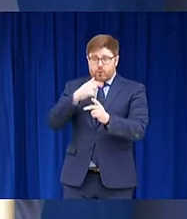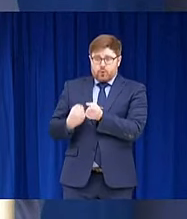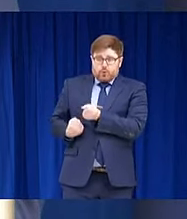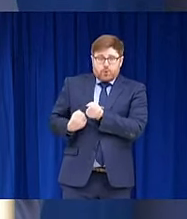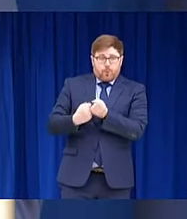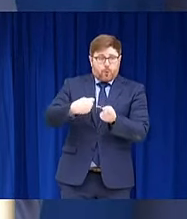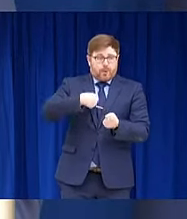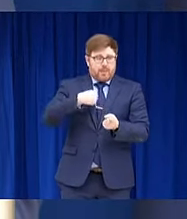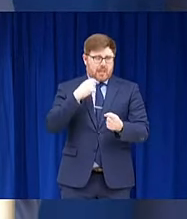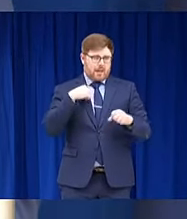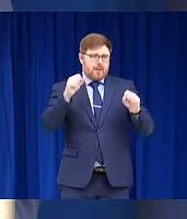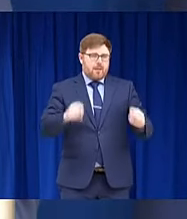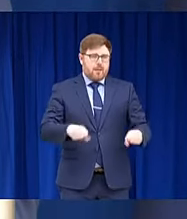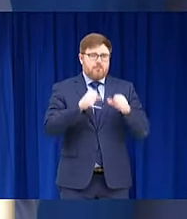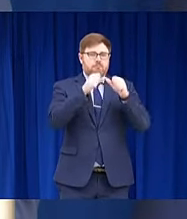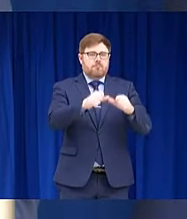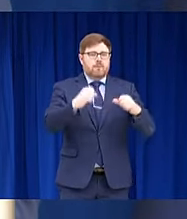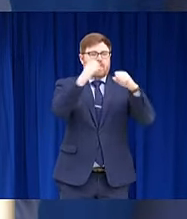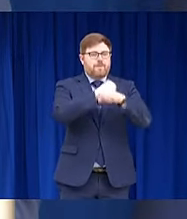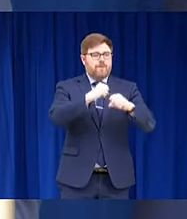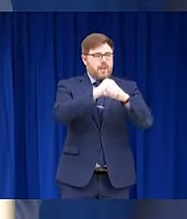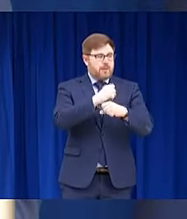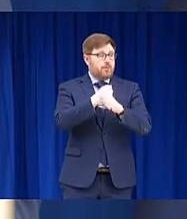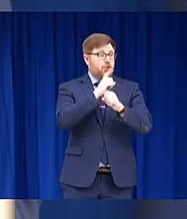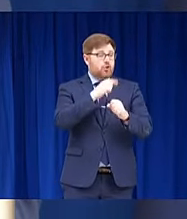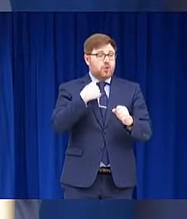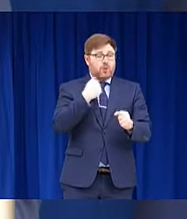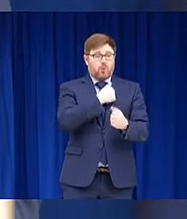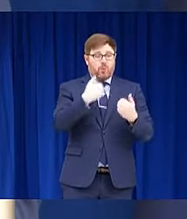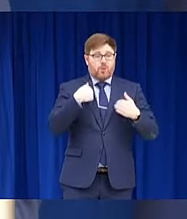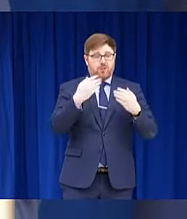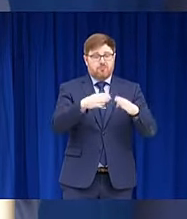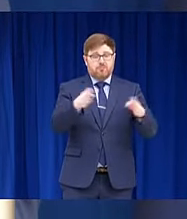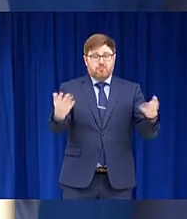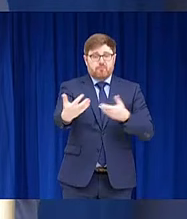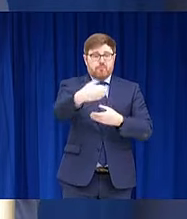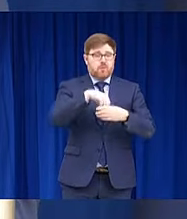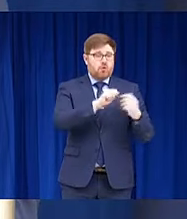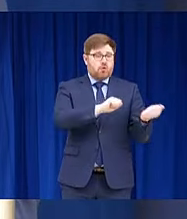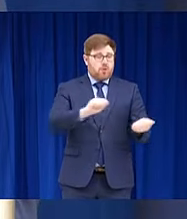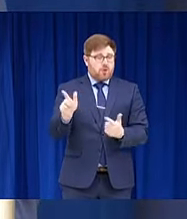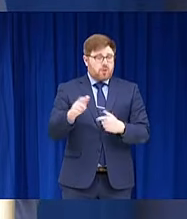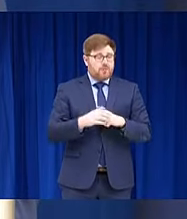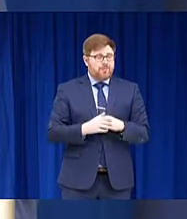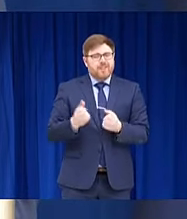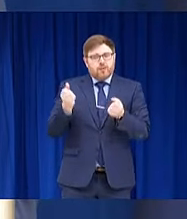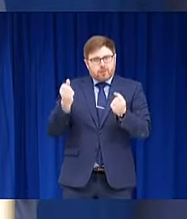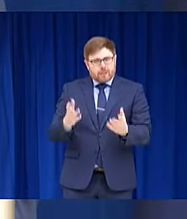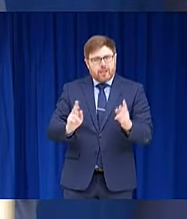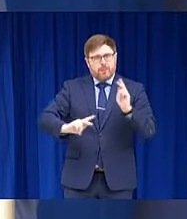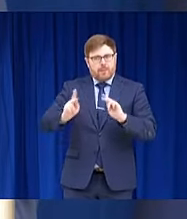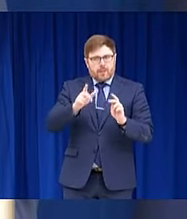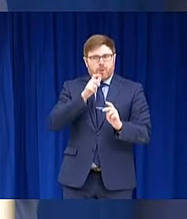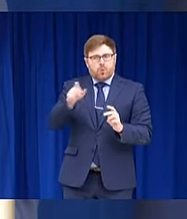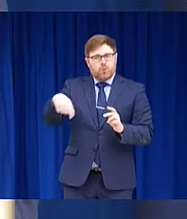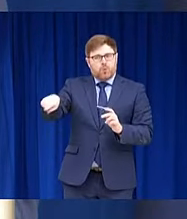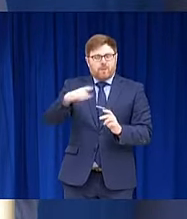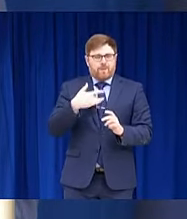fighting so there is a place for everyone. And especially those who still feel like they do not belong. I see